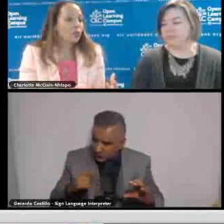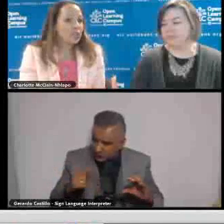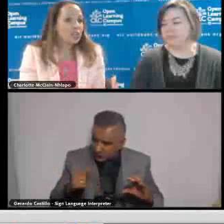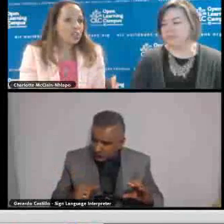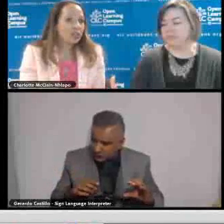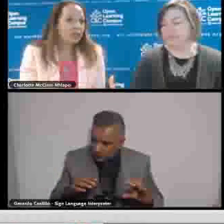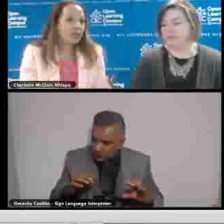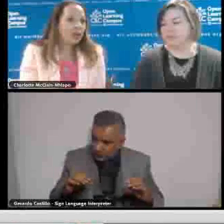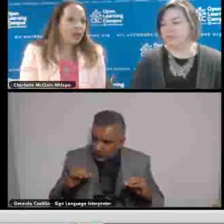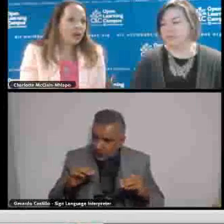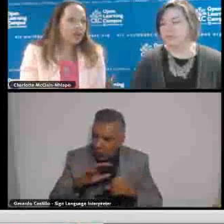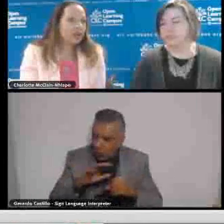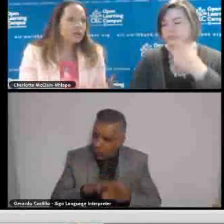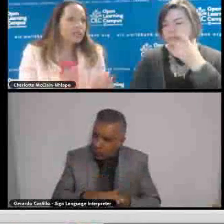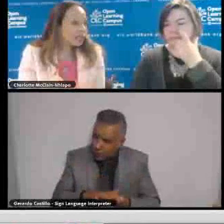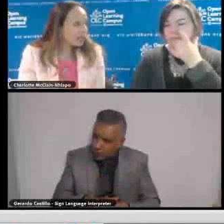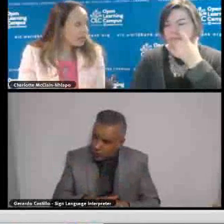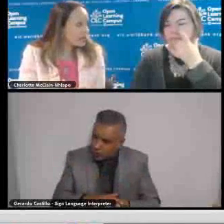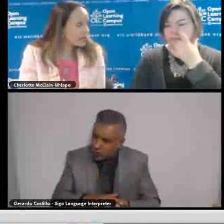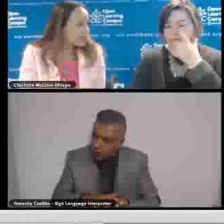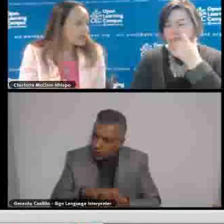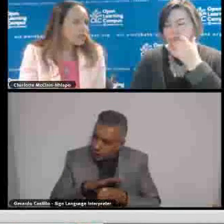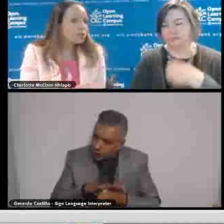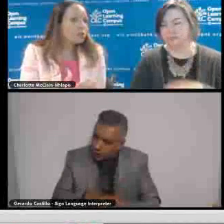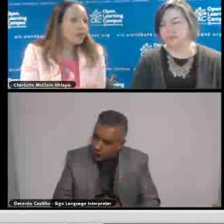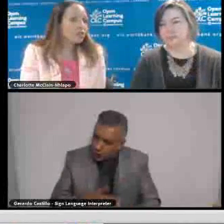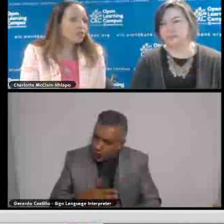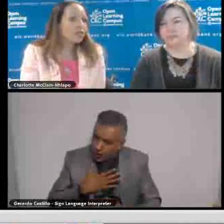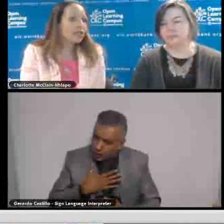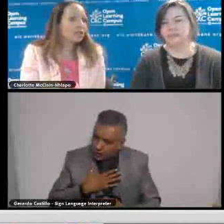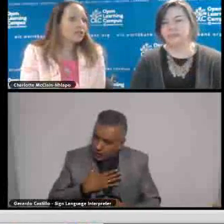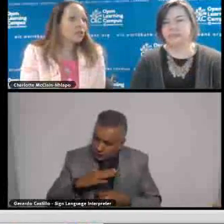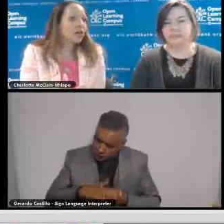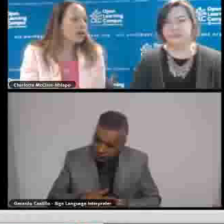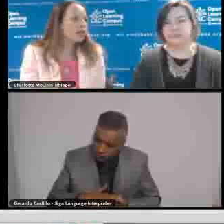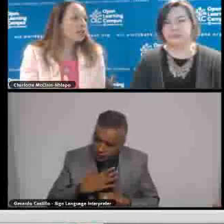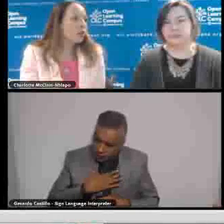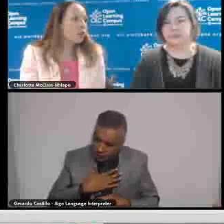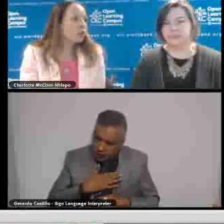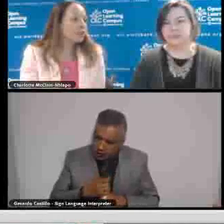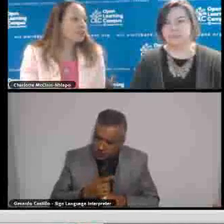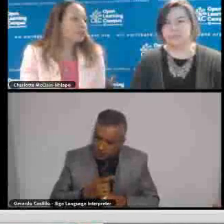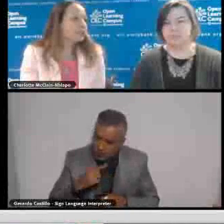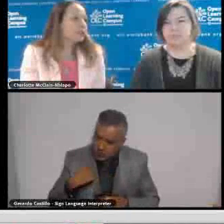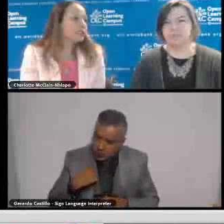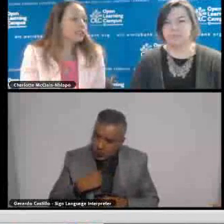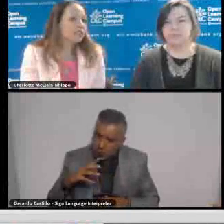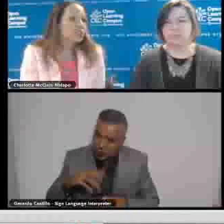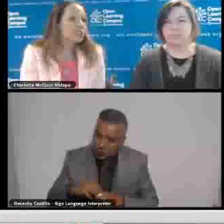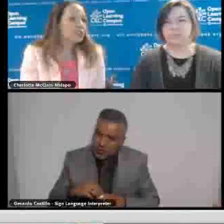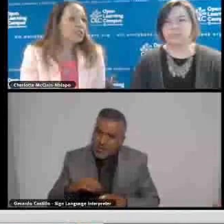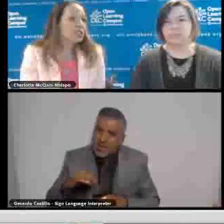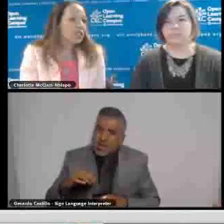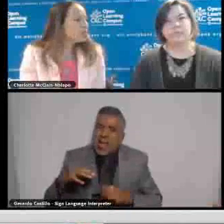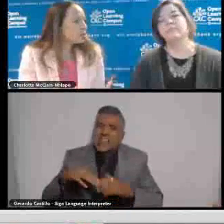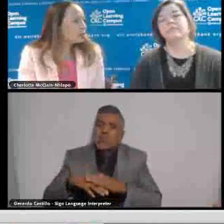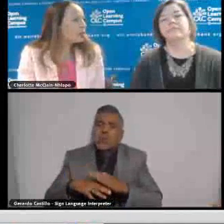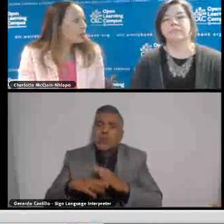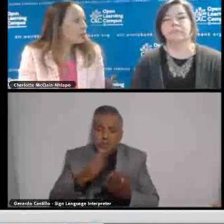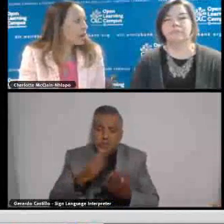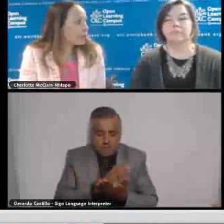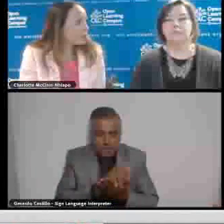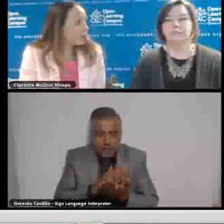pressure on ourselves to make sure that we are incorporating accessibility features into the Building